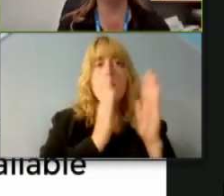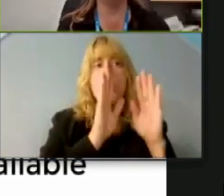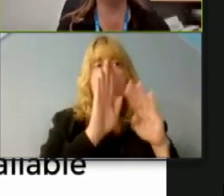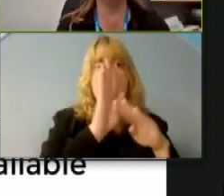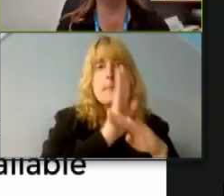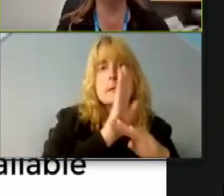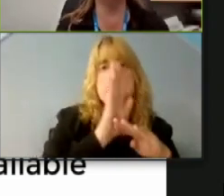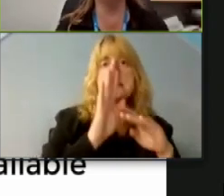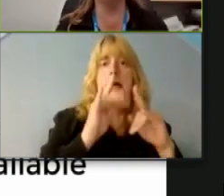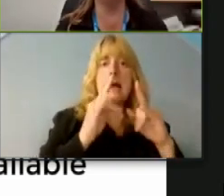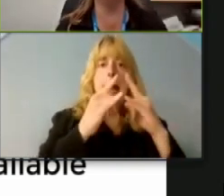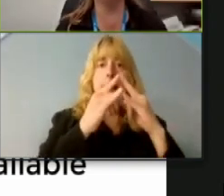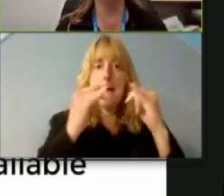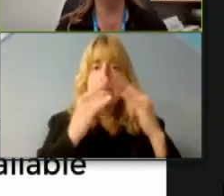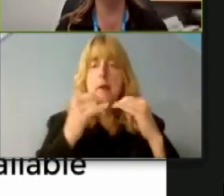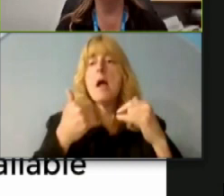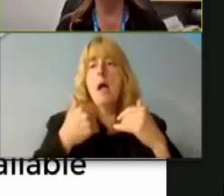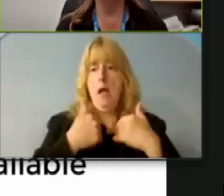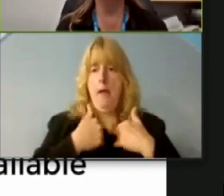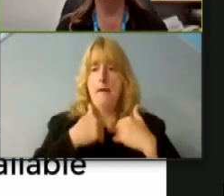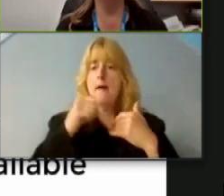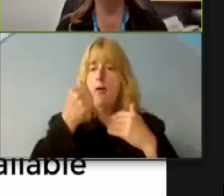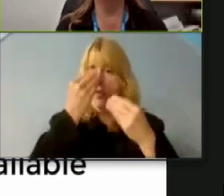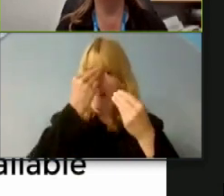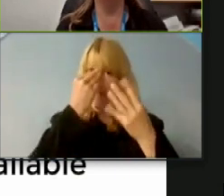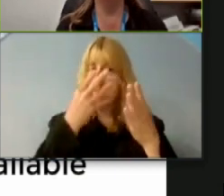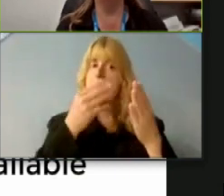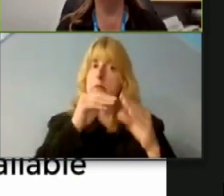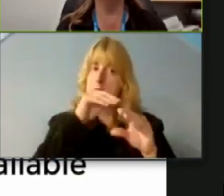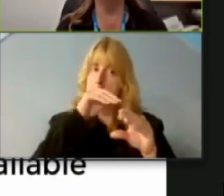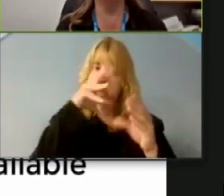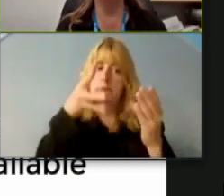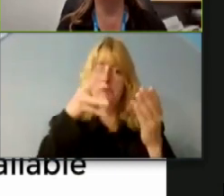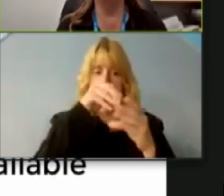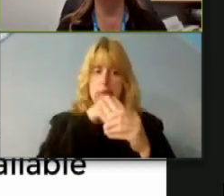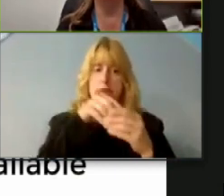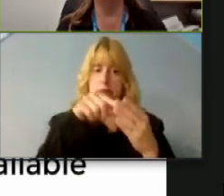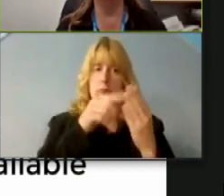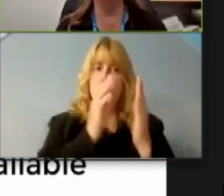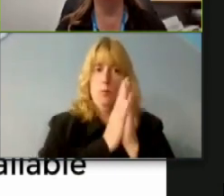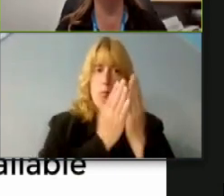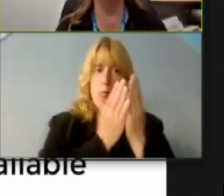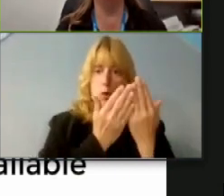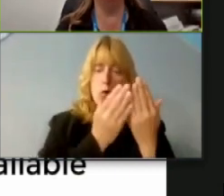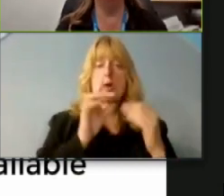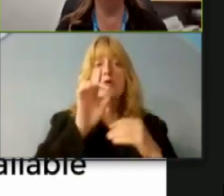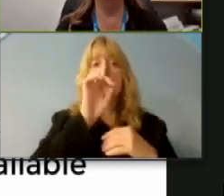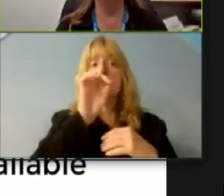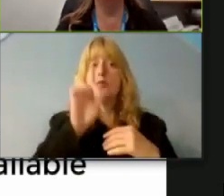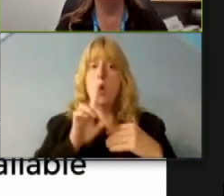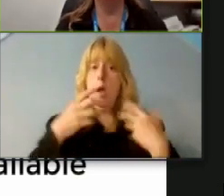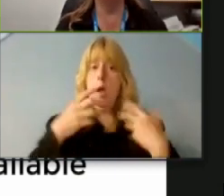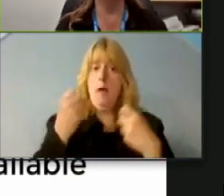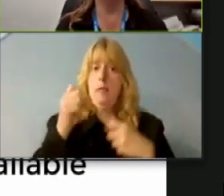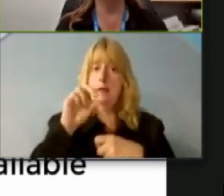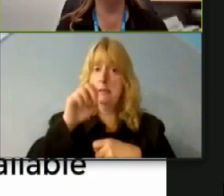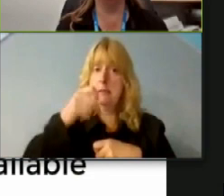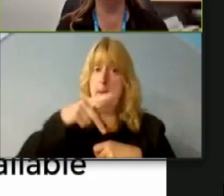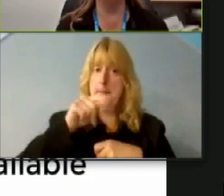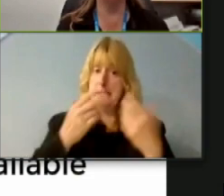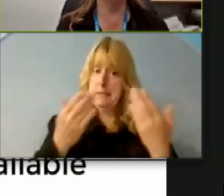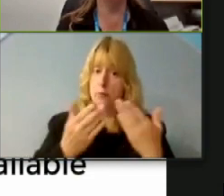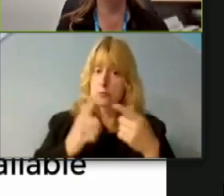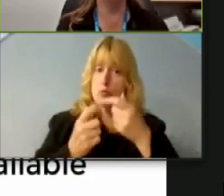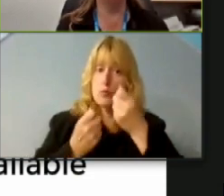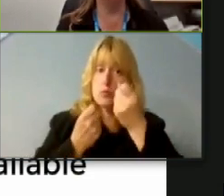additional information is available there. The Detroit Health Department is here to support you and your needs. I understand